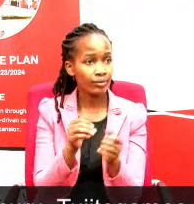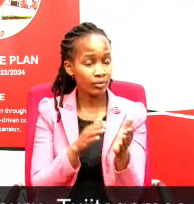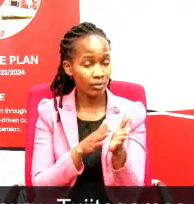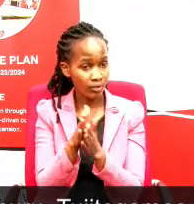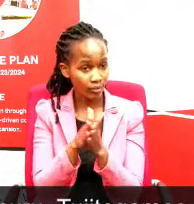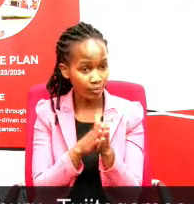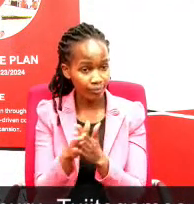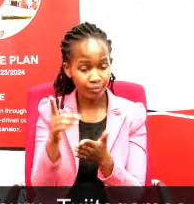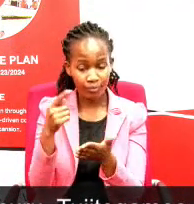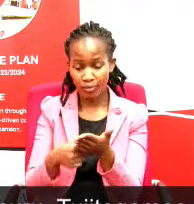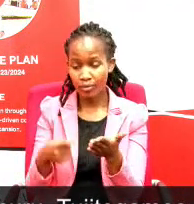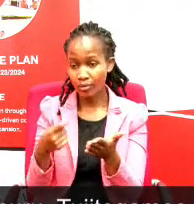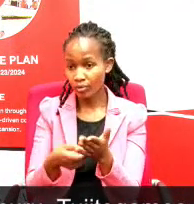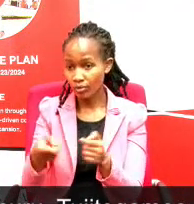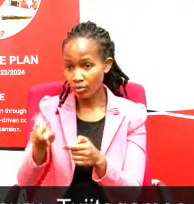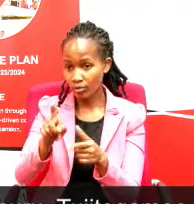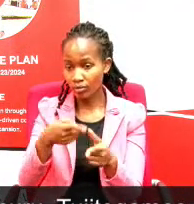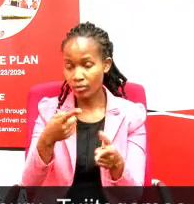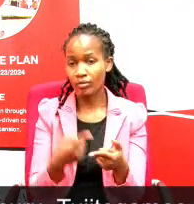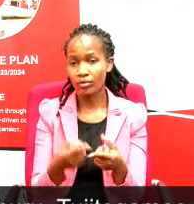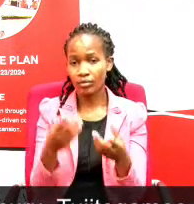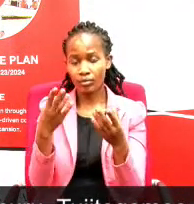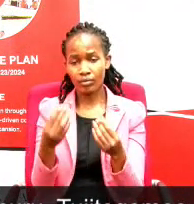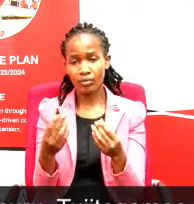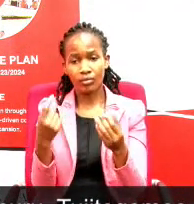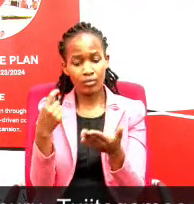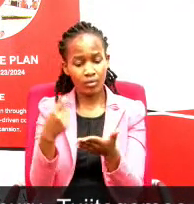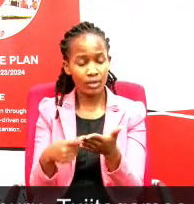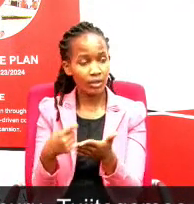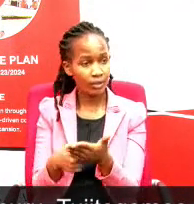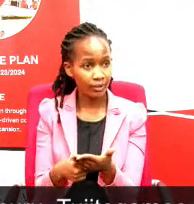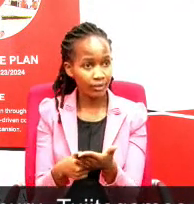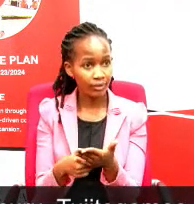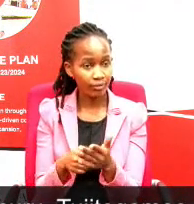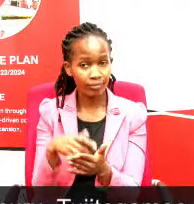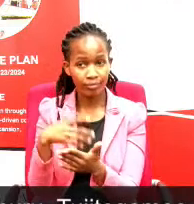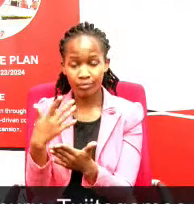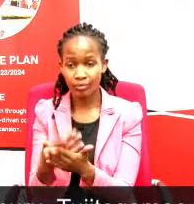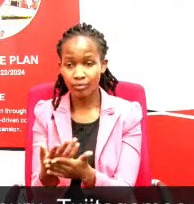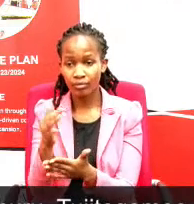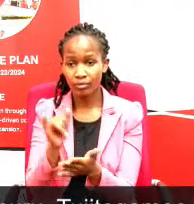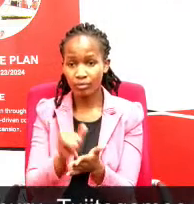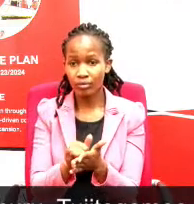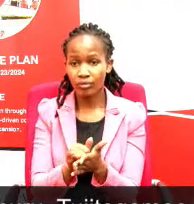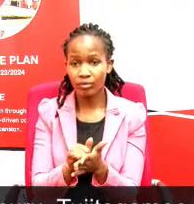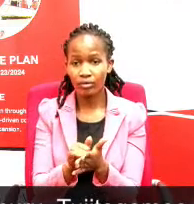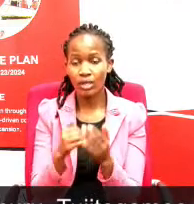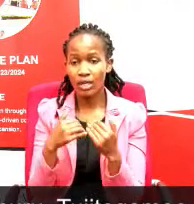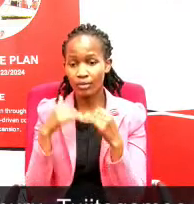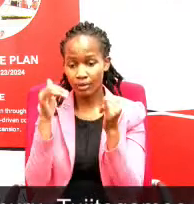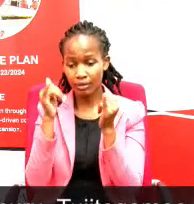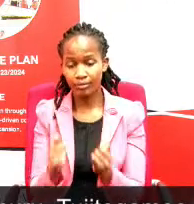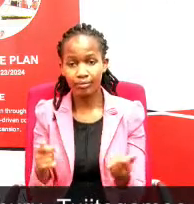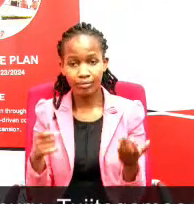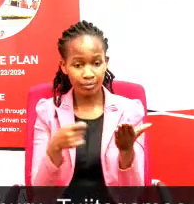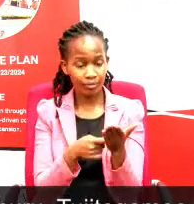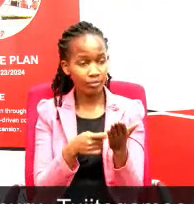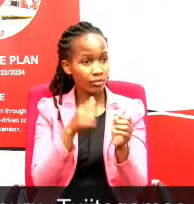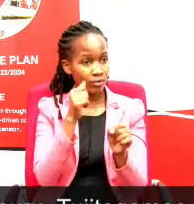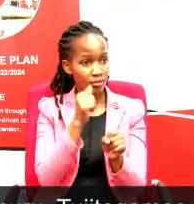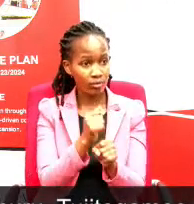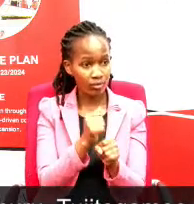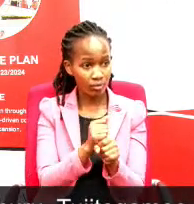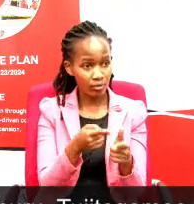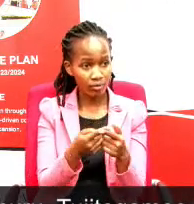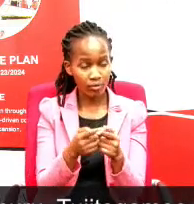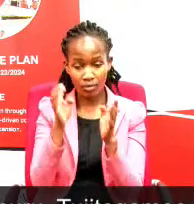tax base expansion, simplification of the tax regime, application of cutting-edge technology, performance-oriented